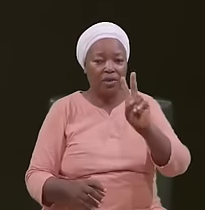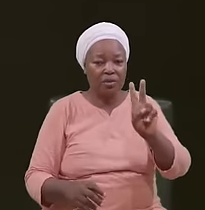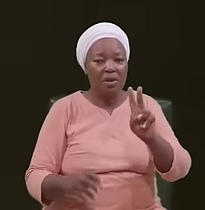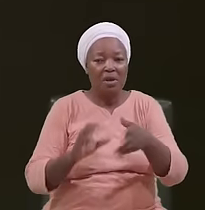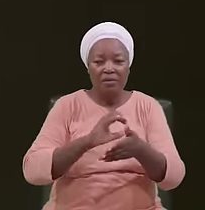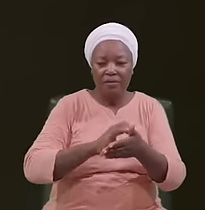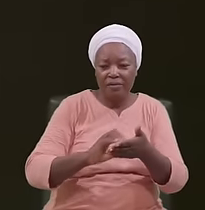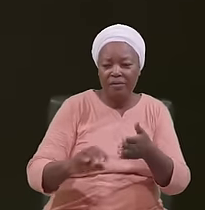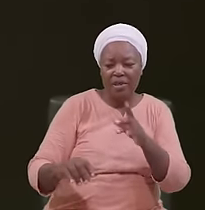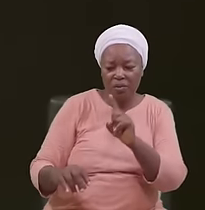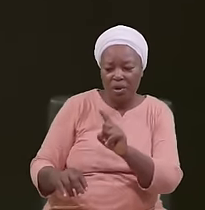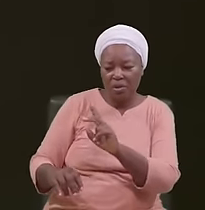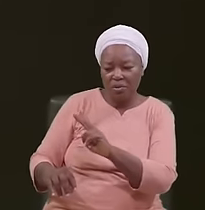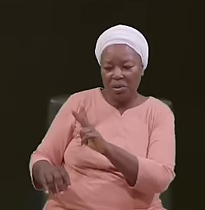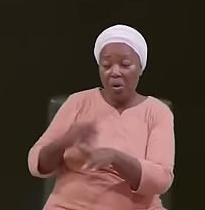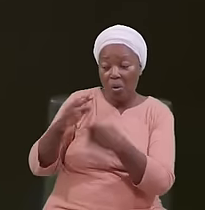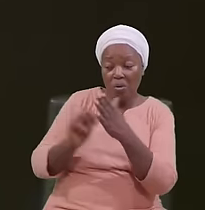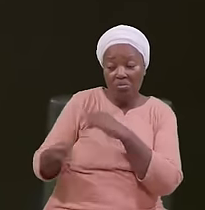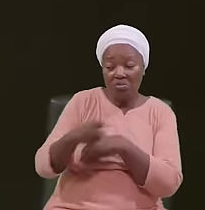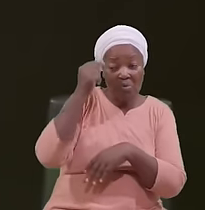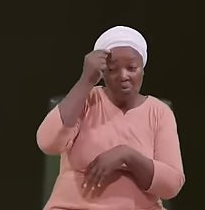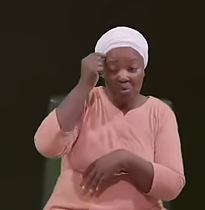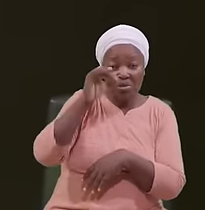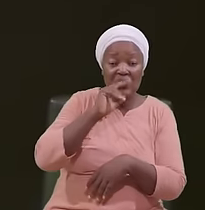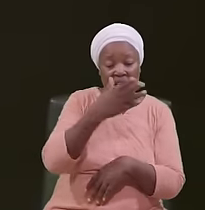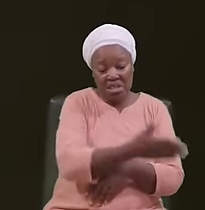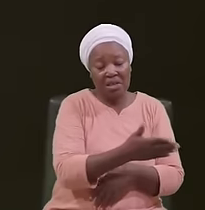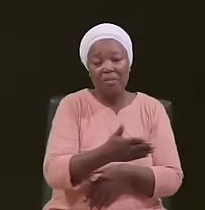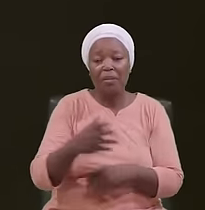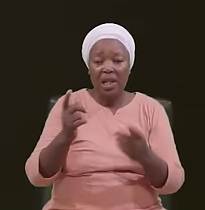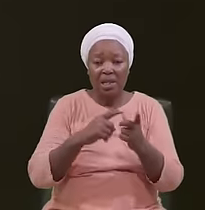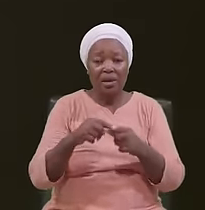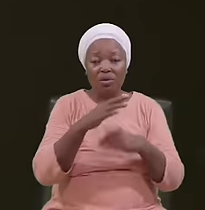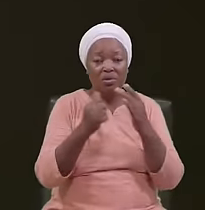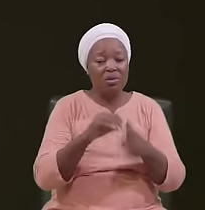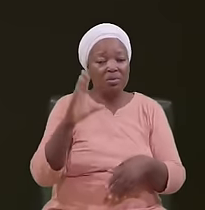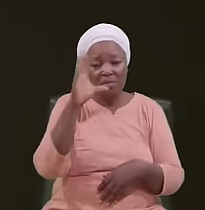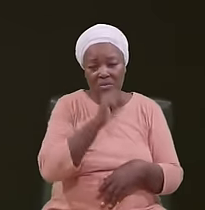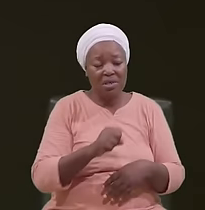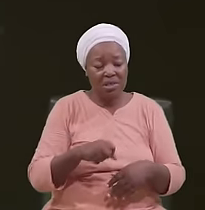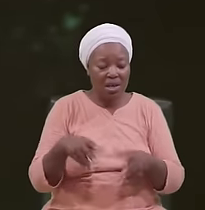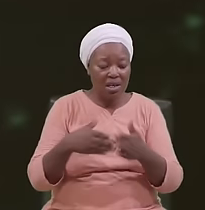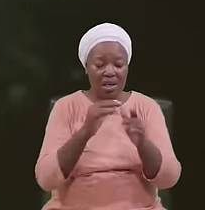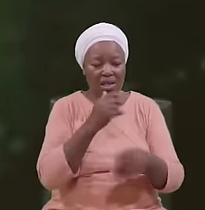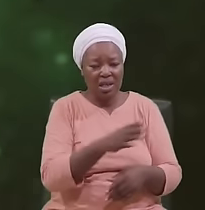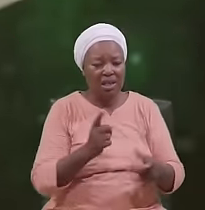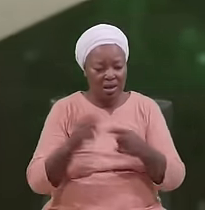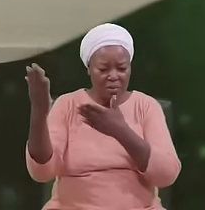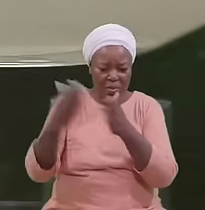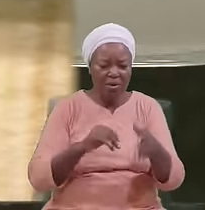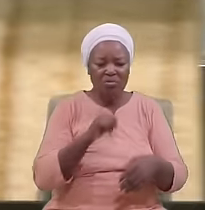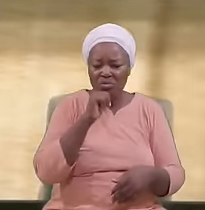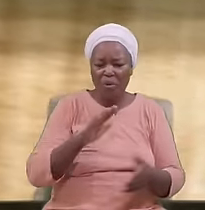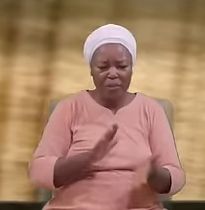wrong thoughts were there. All those misgivings were there, and they brought on belief. But he said, now,